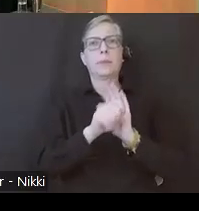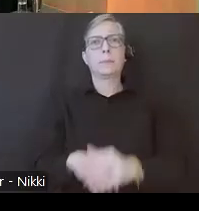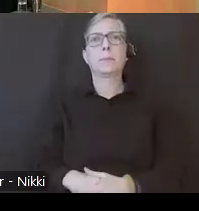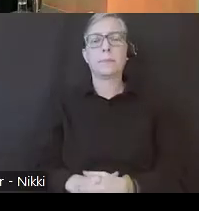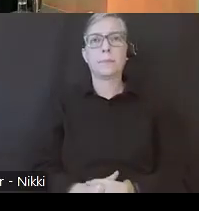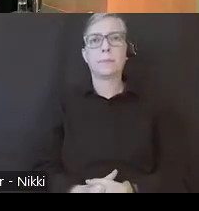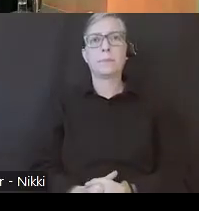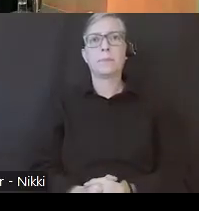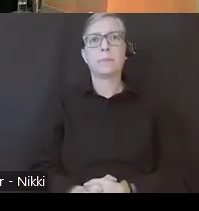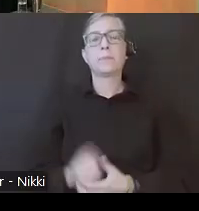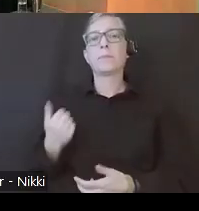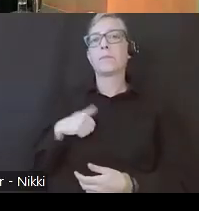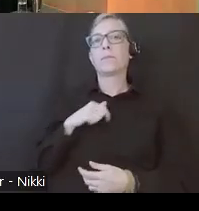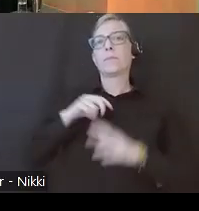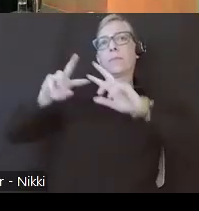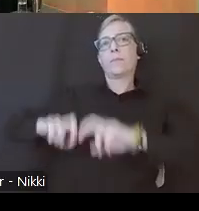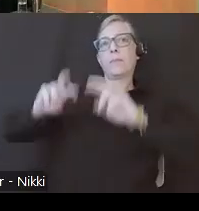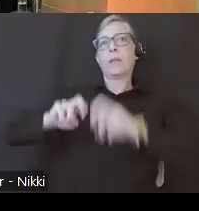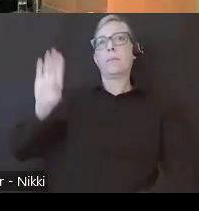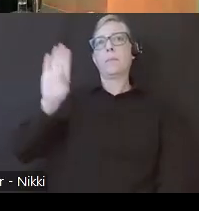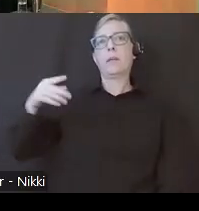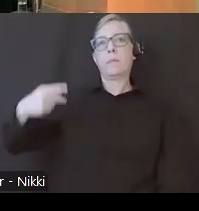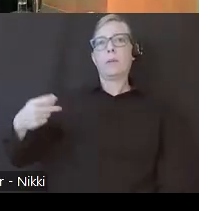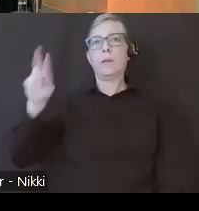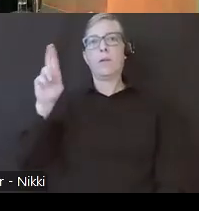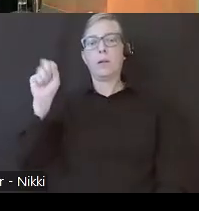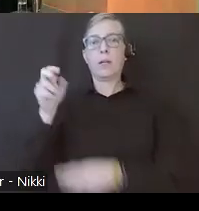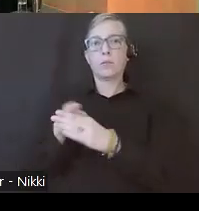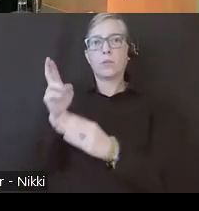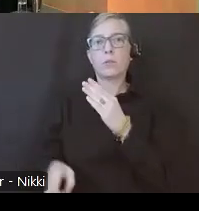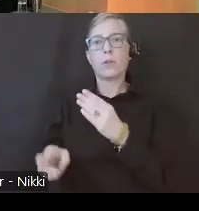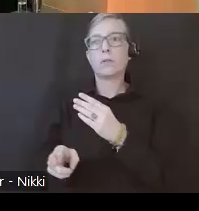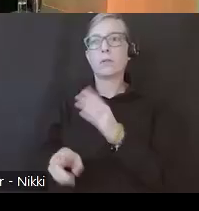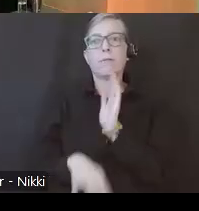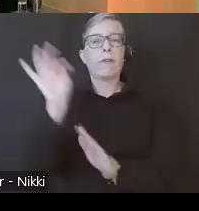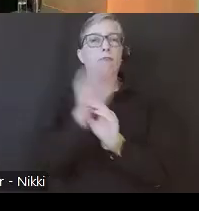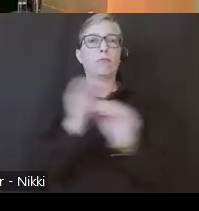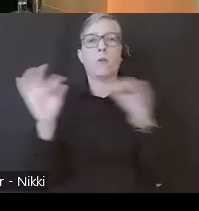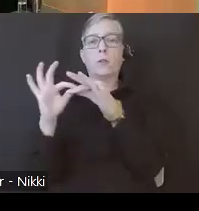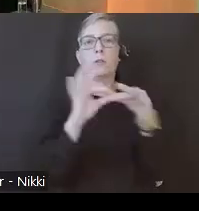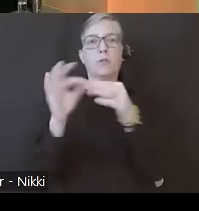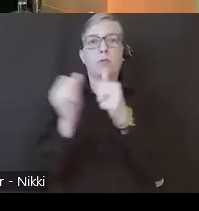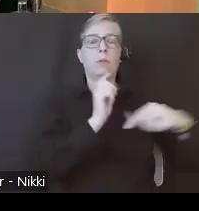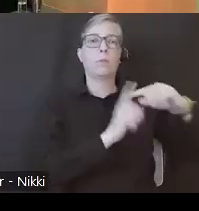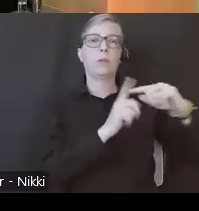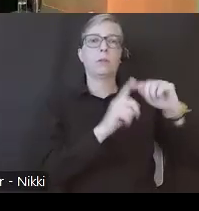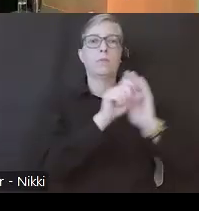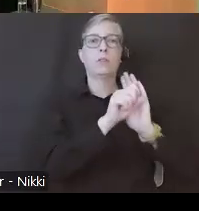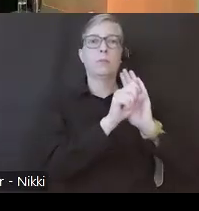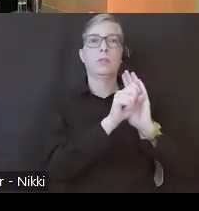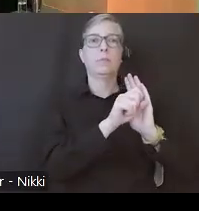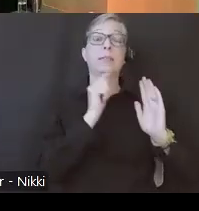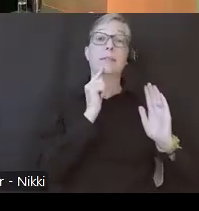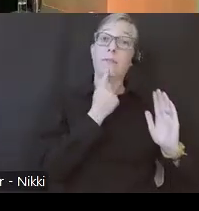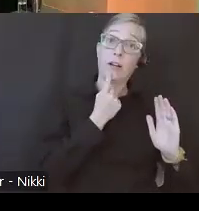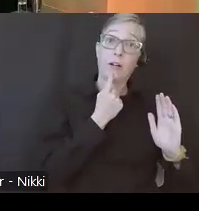We examined BPRS results. We didn't find any associations with positive symptom severity in the schizophrenia or